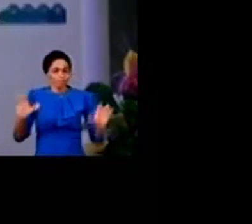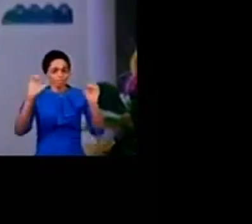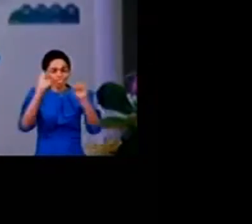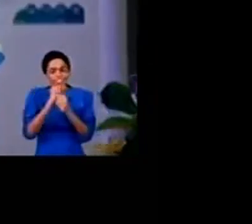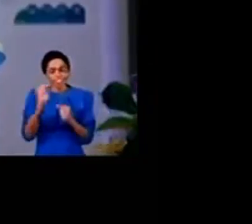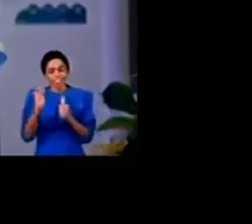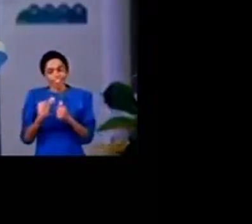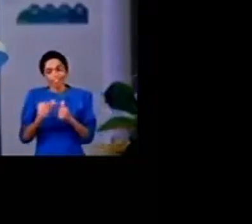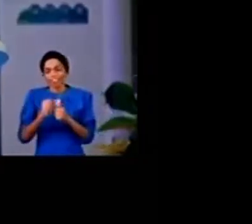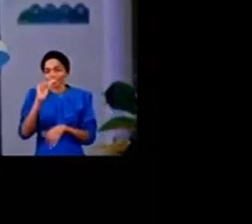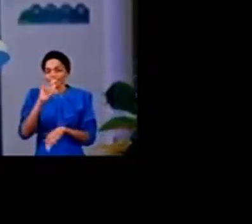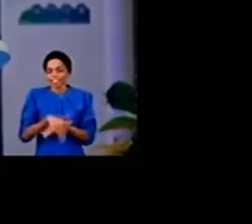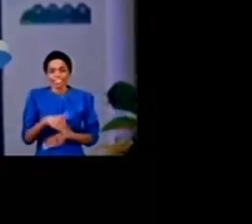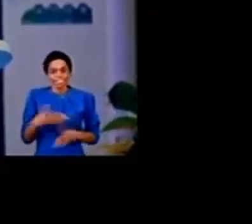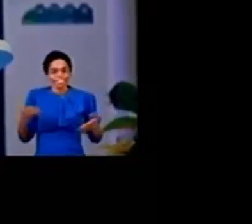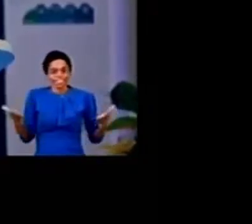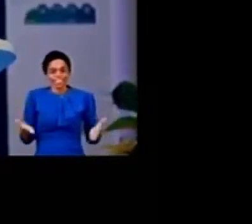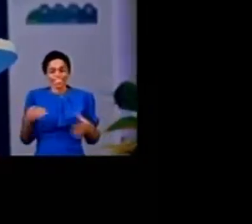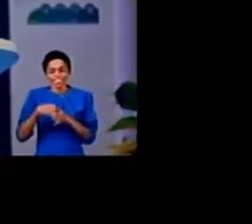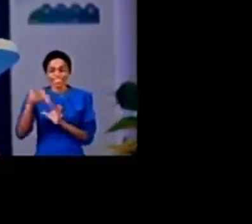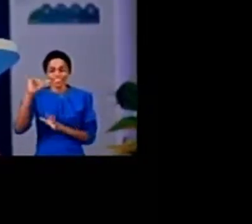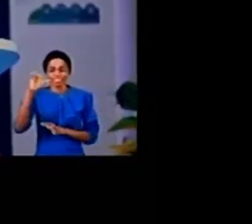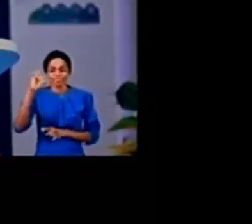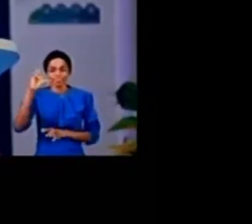Eastern Nigeria.